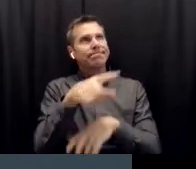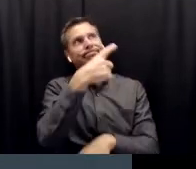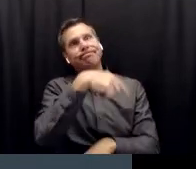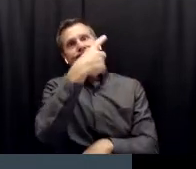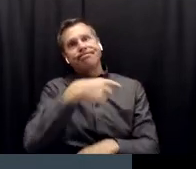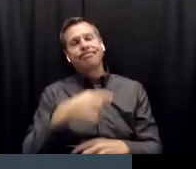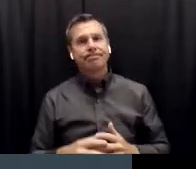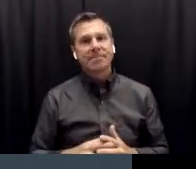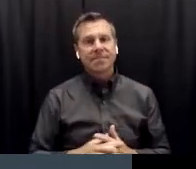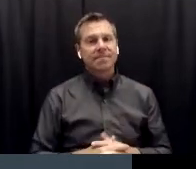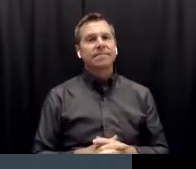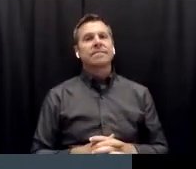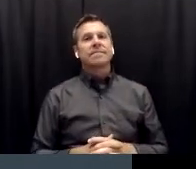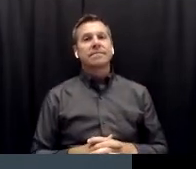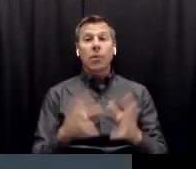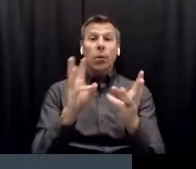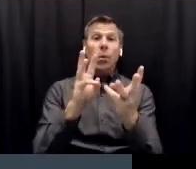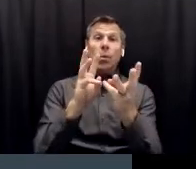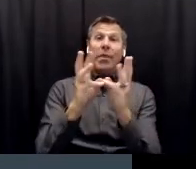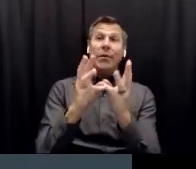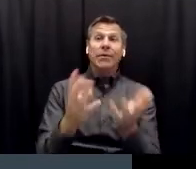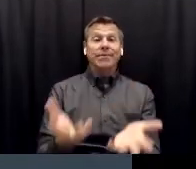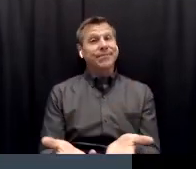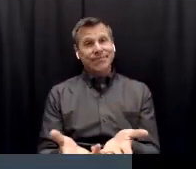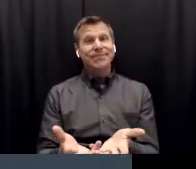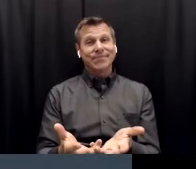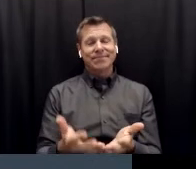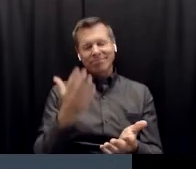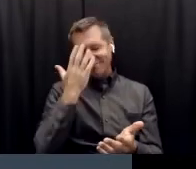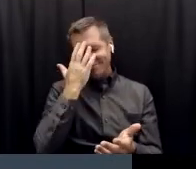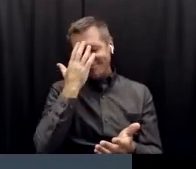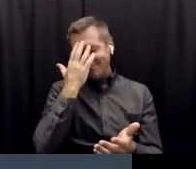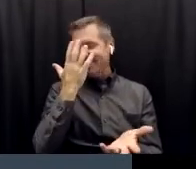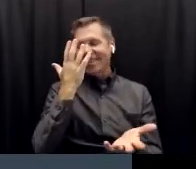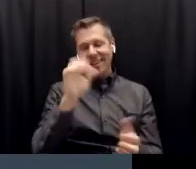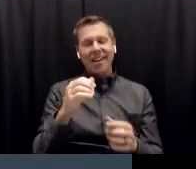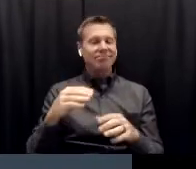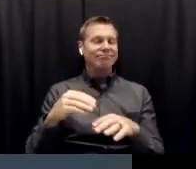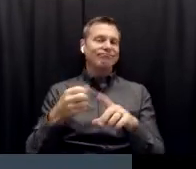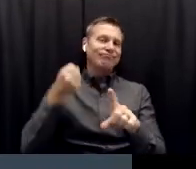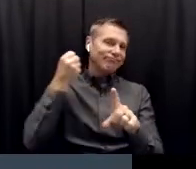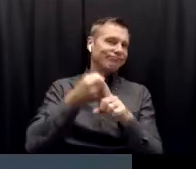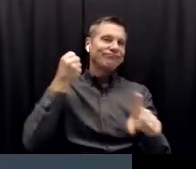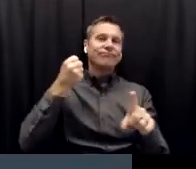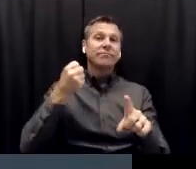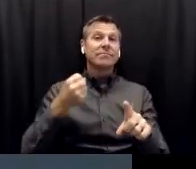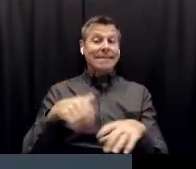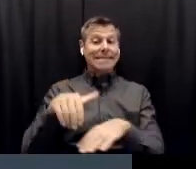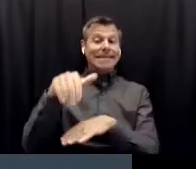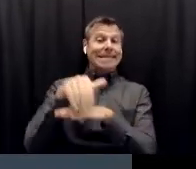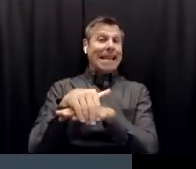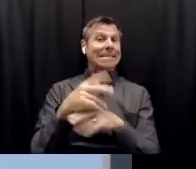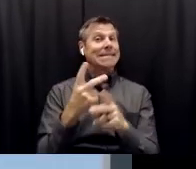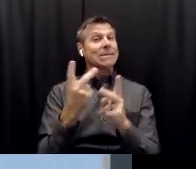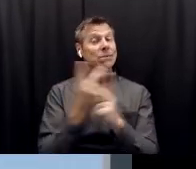Now, weather is going to play a big role in drone operations. We all know that, but it's going to be even a little bit more challenging at night.